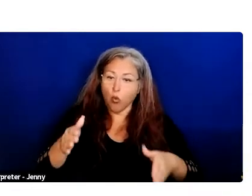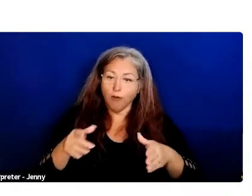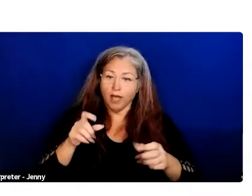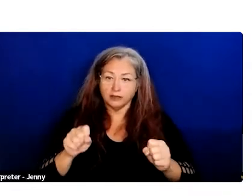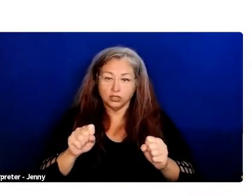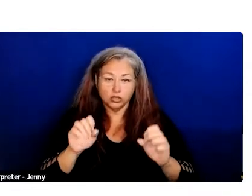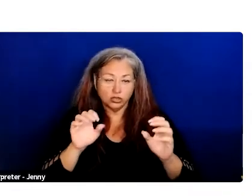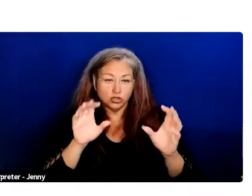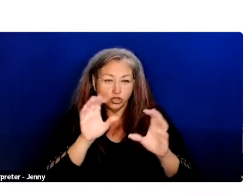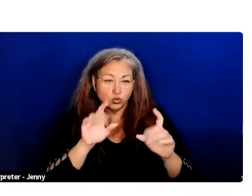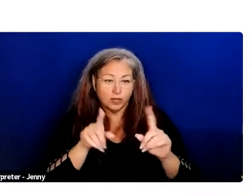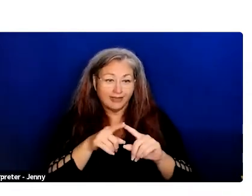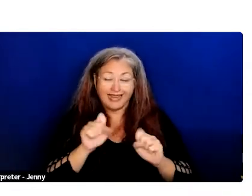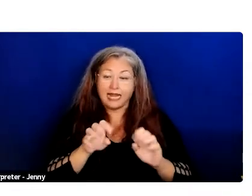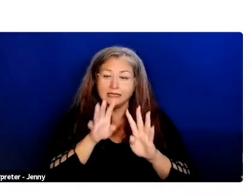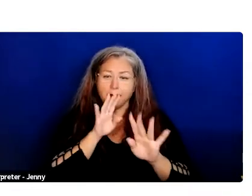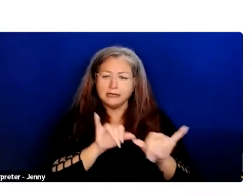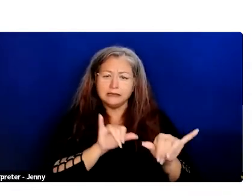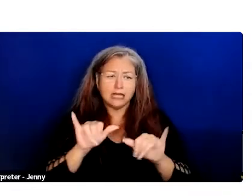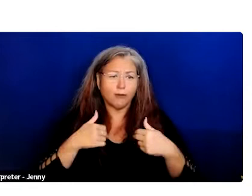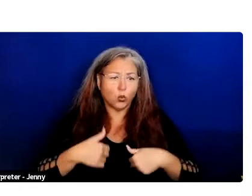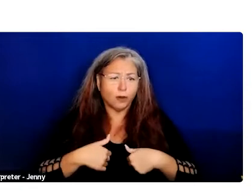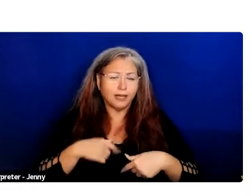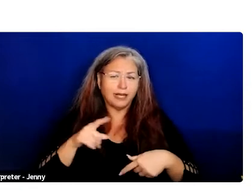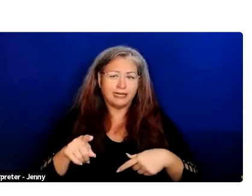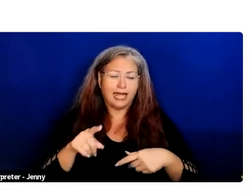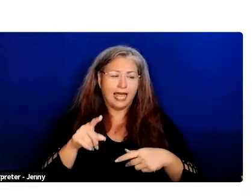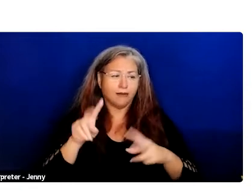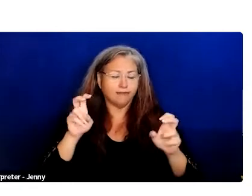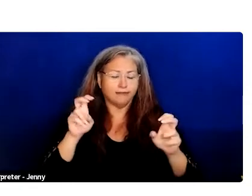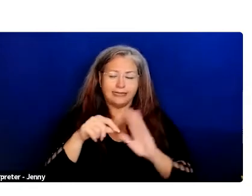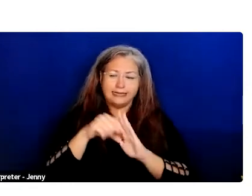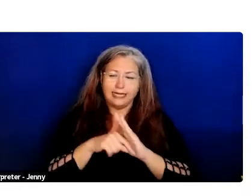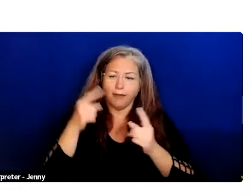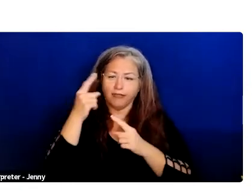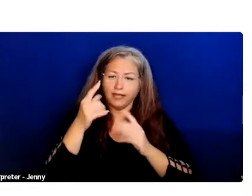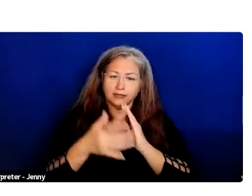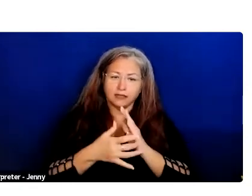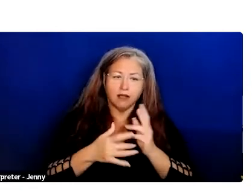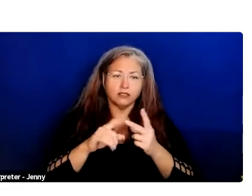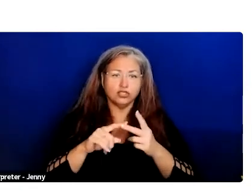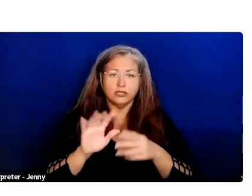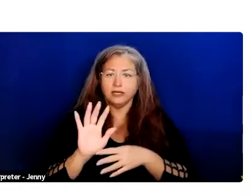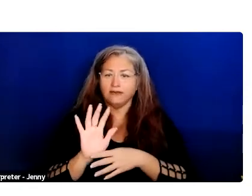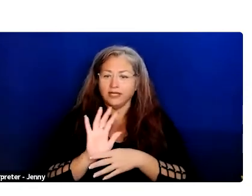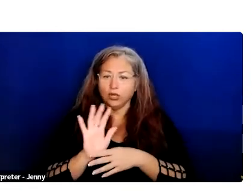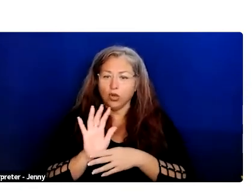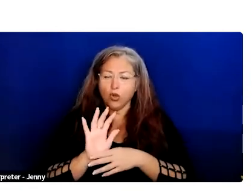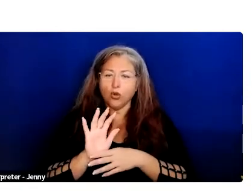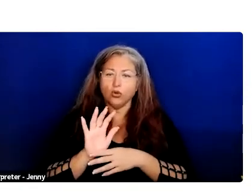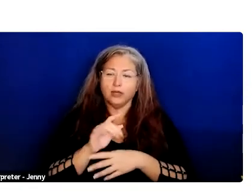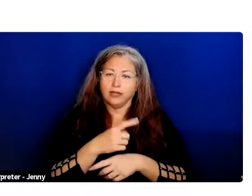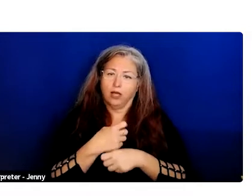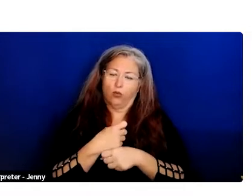speaking just like us. There's deepfake technologies and videos that are